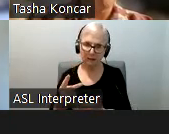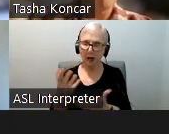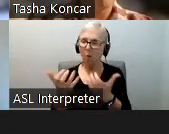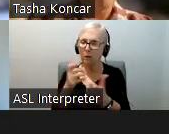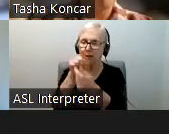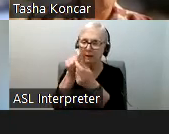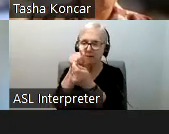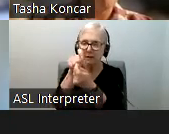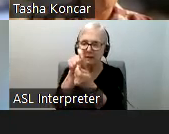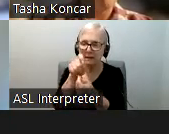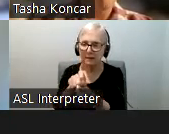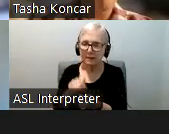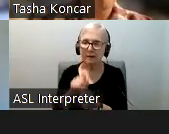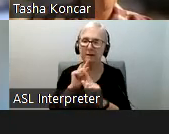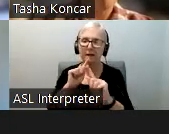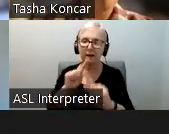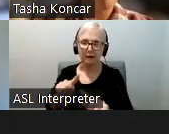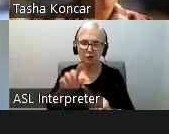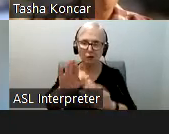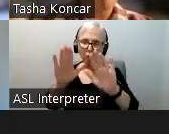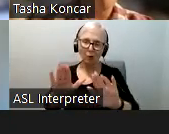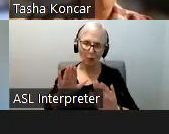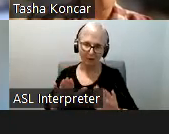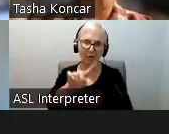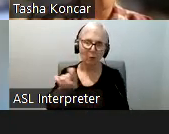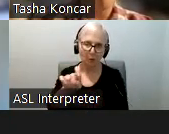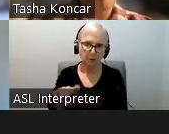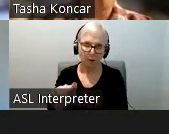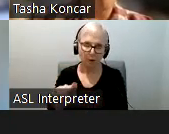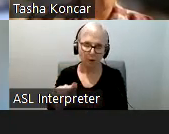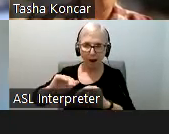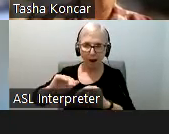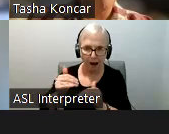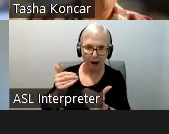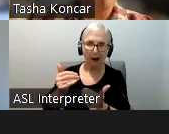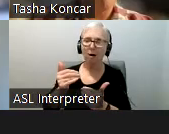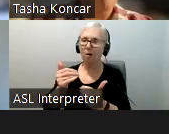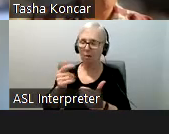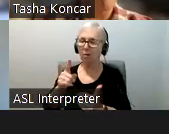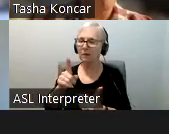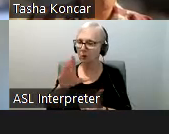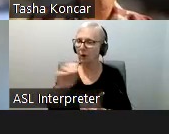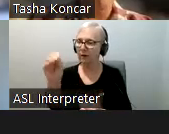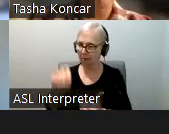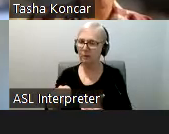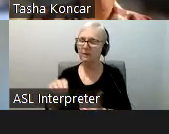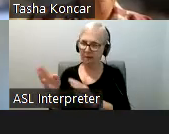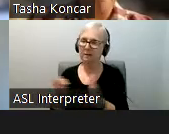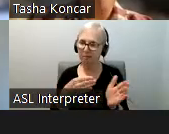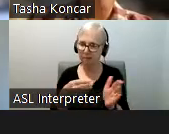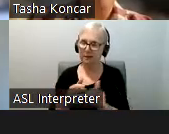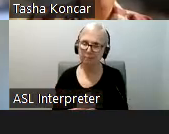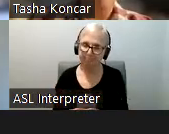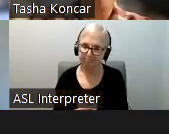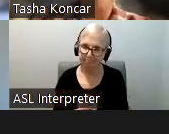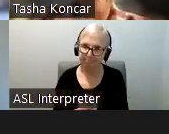detailed answer to your excellent questions about how that is 100% the plan. And then once